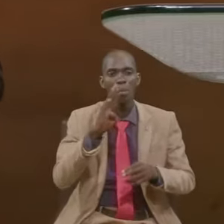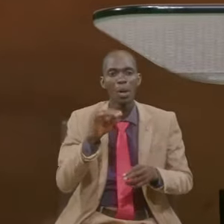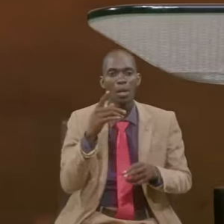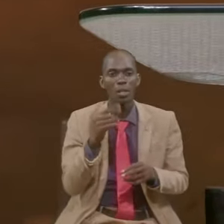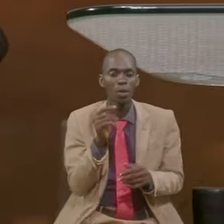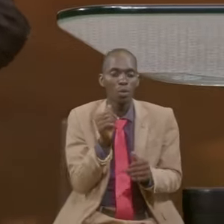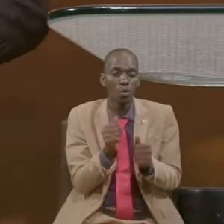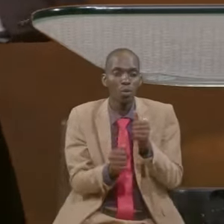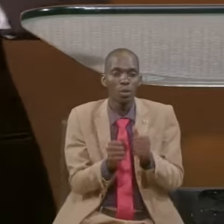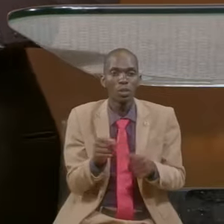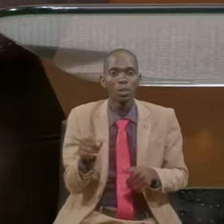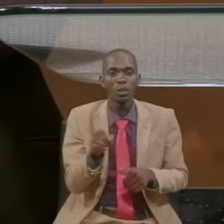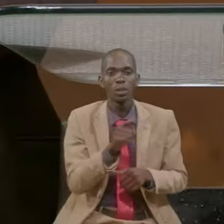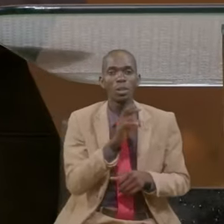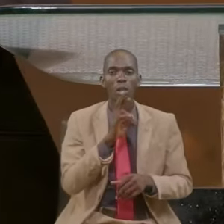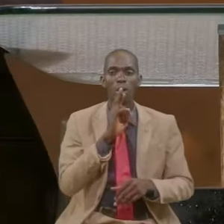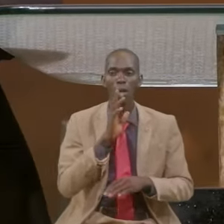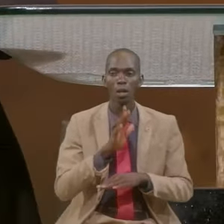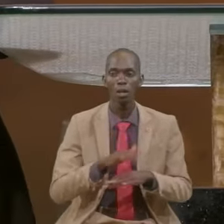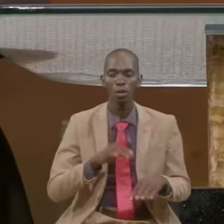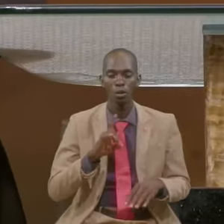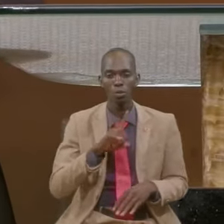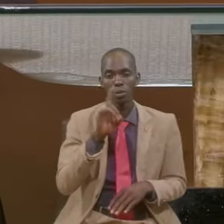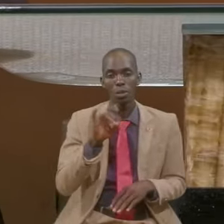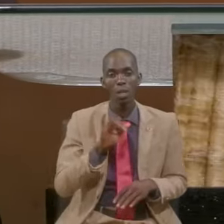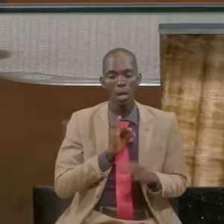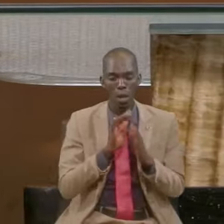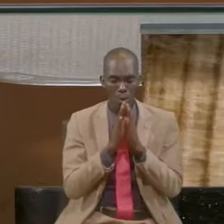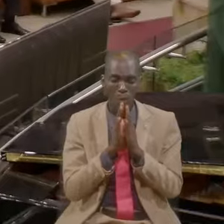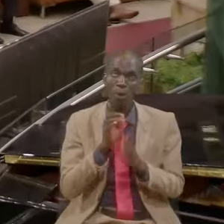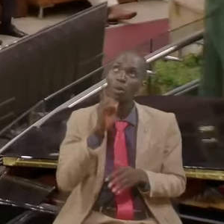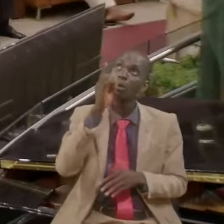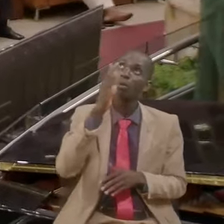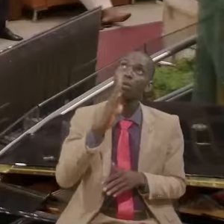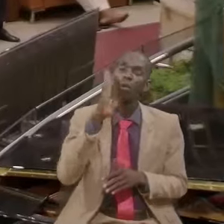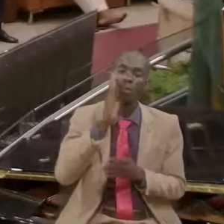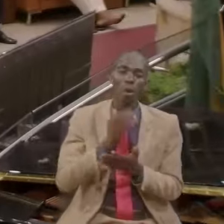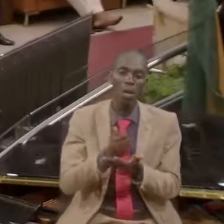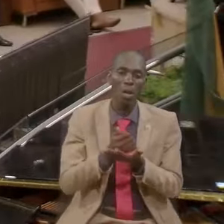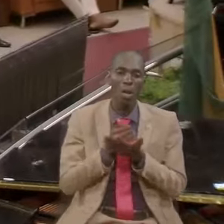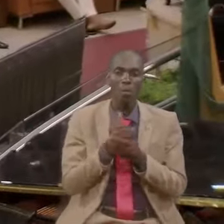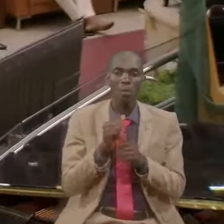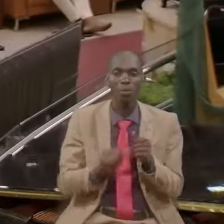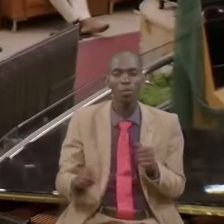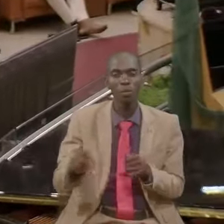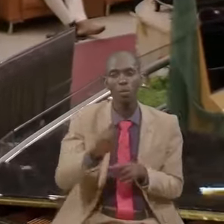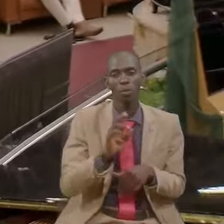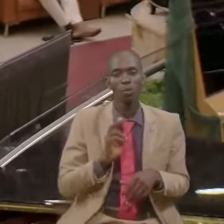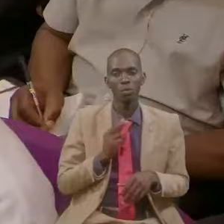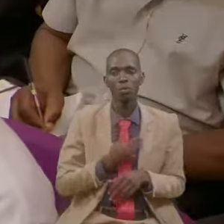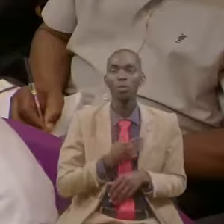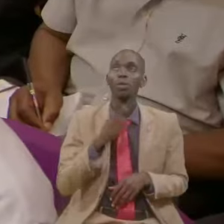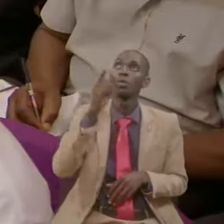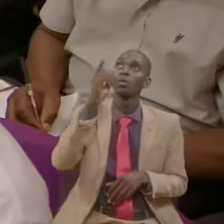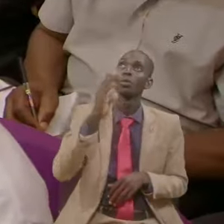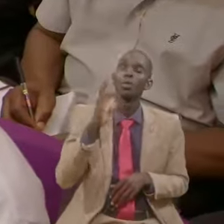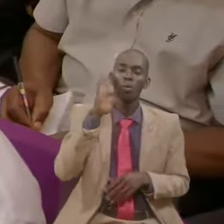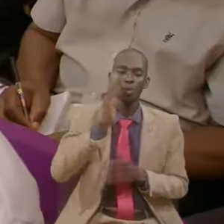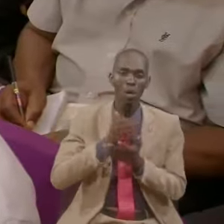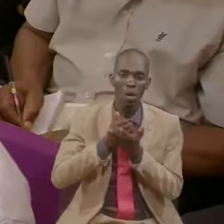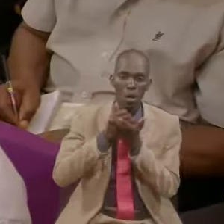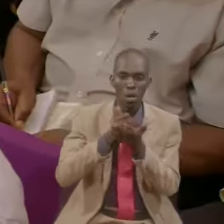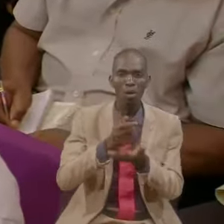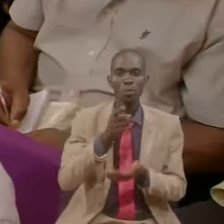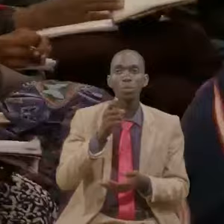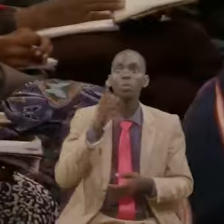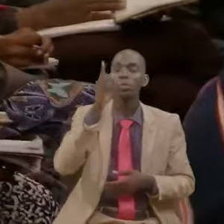are called? I pray God will help all of us. He will help you. He'll help